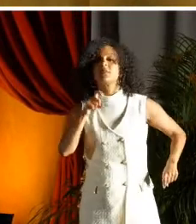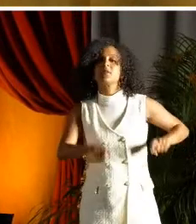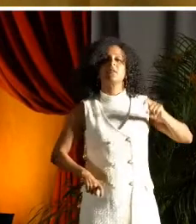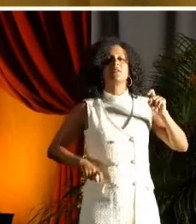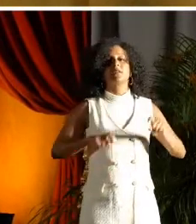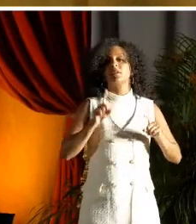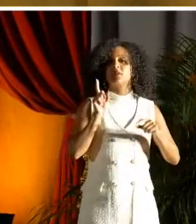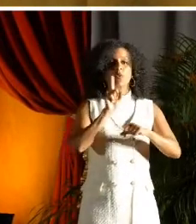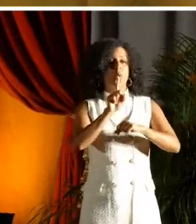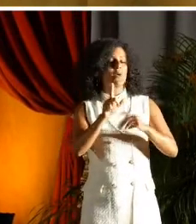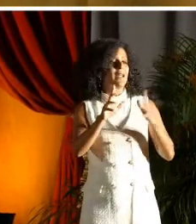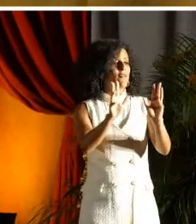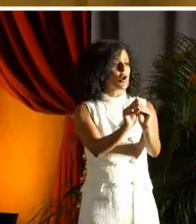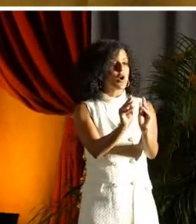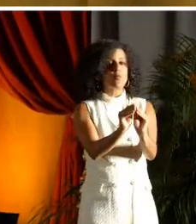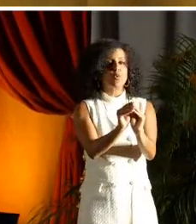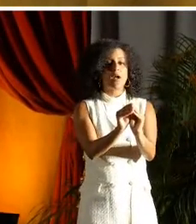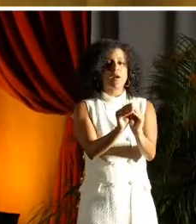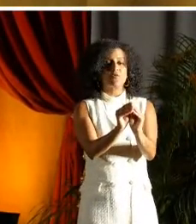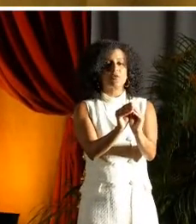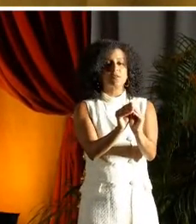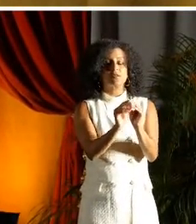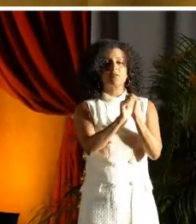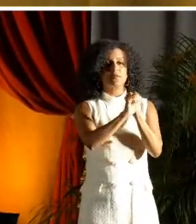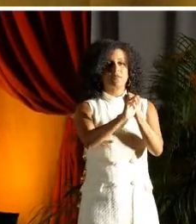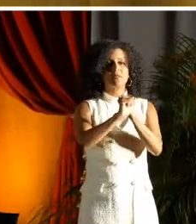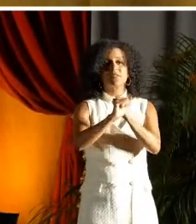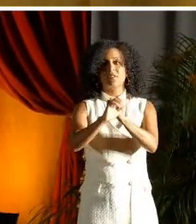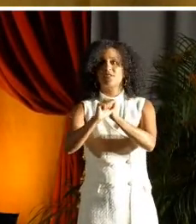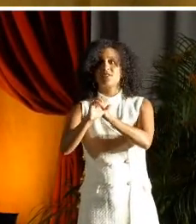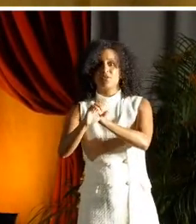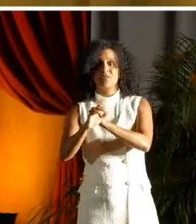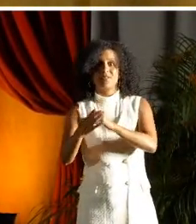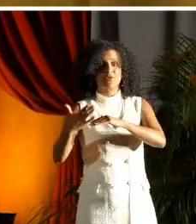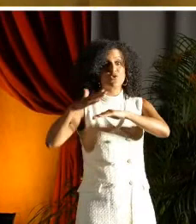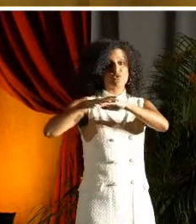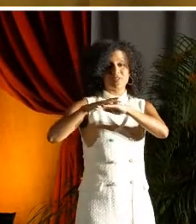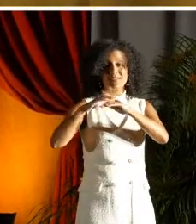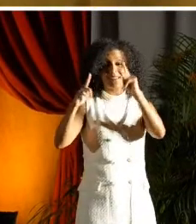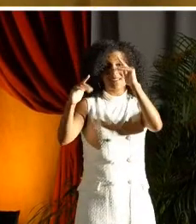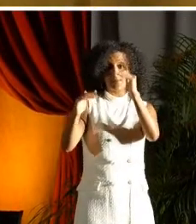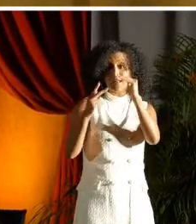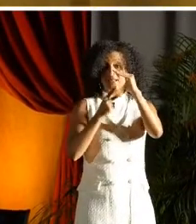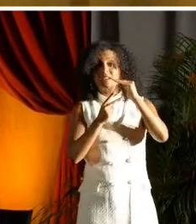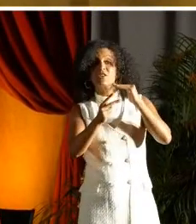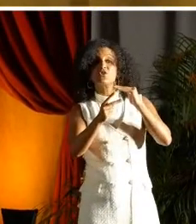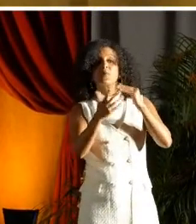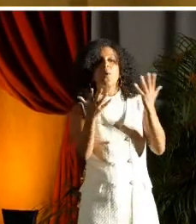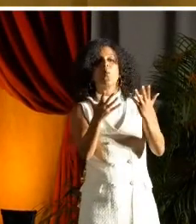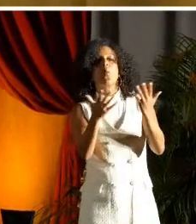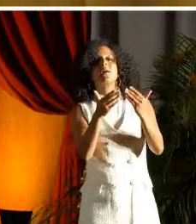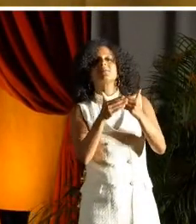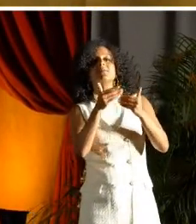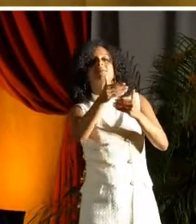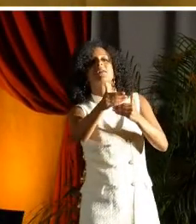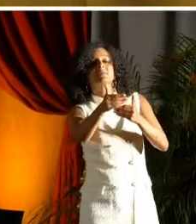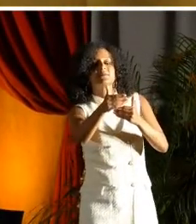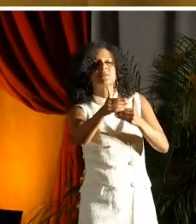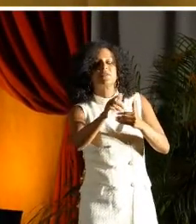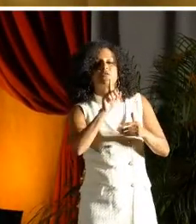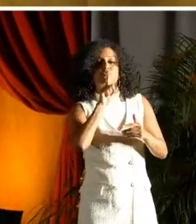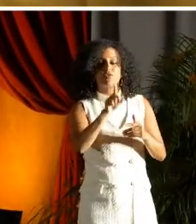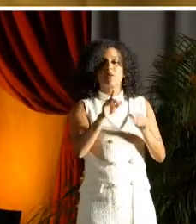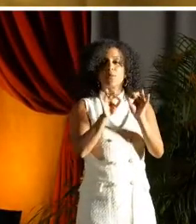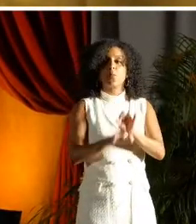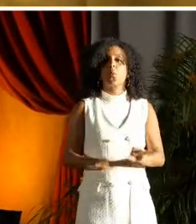so I can have a press conference, because in many ways that's raising expectations unless there's something on the other side. But also the